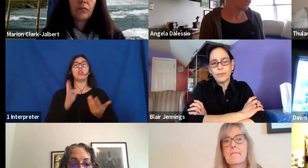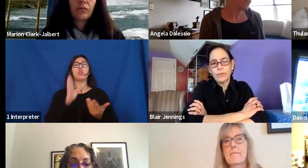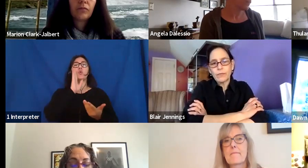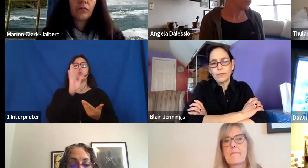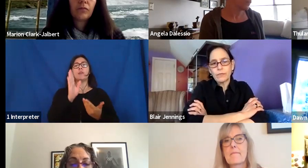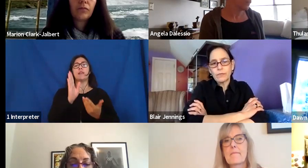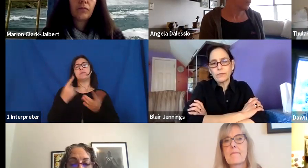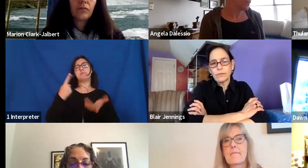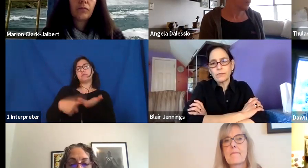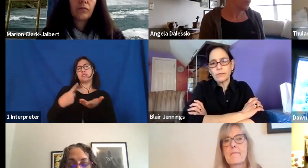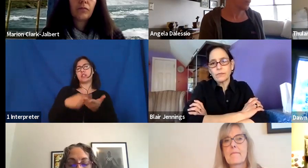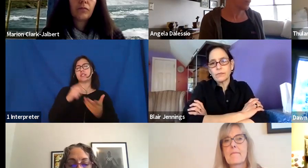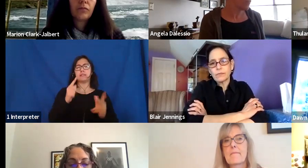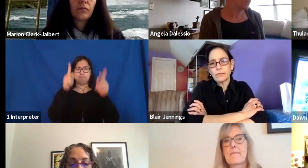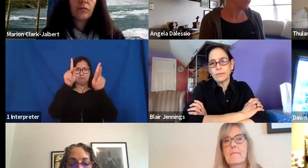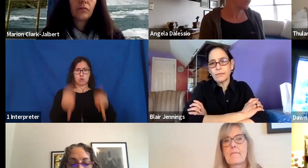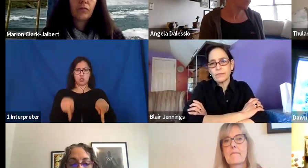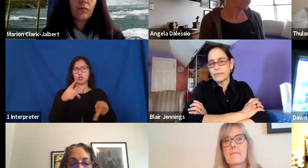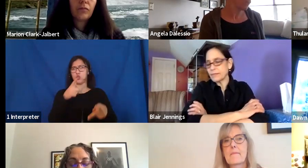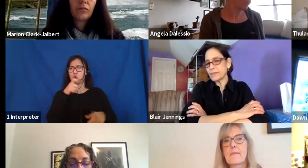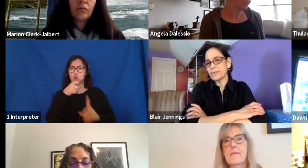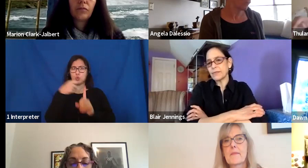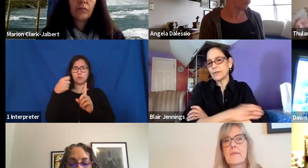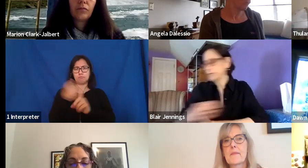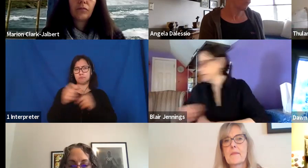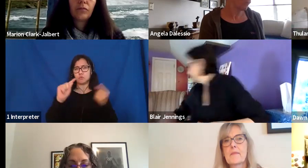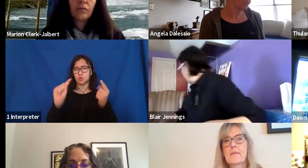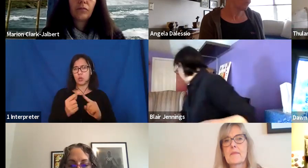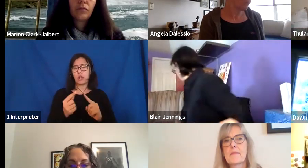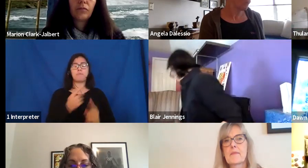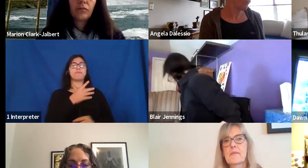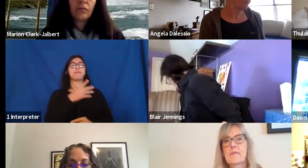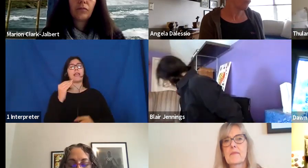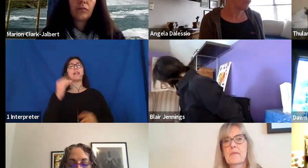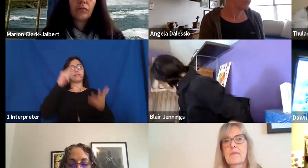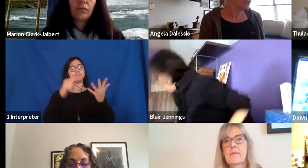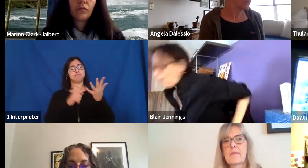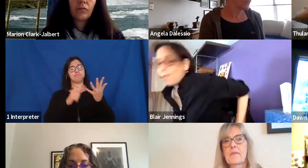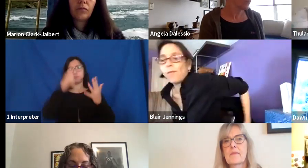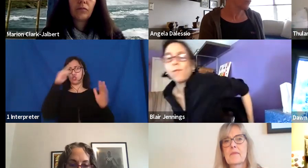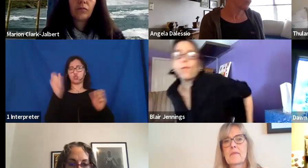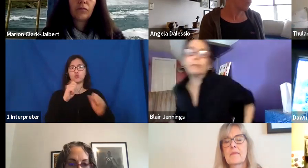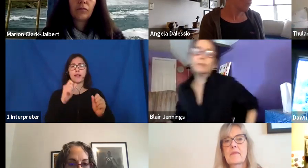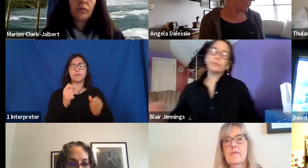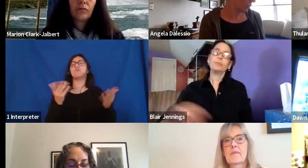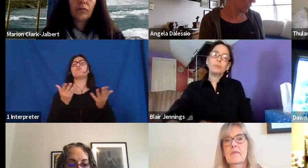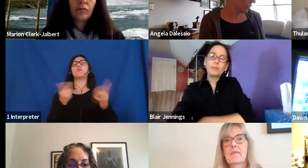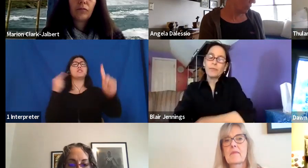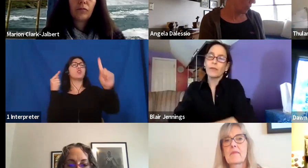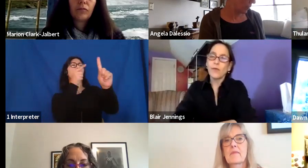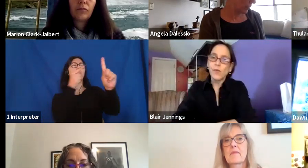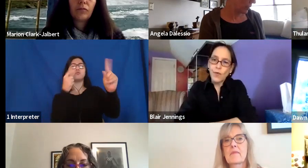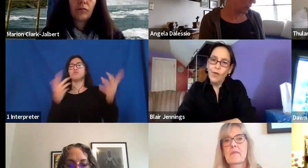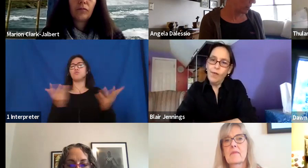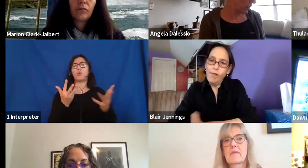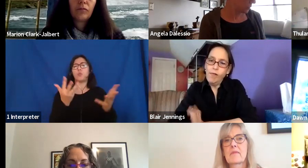going to think about strategies. What's our end goal? What are we trying to accomplish? So when do we want to use the